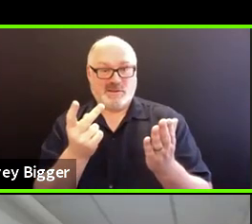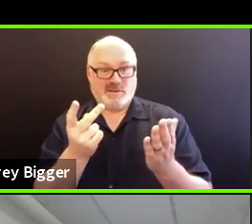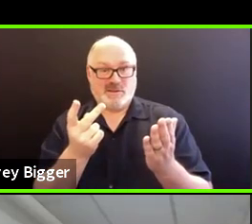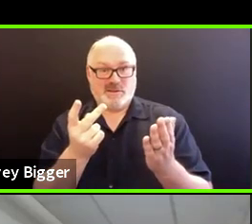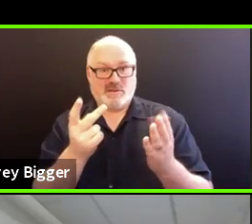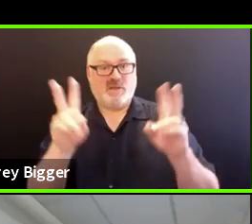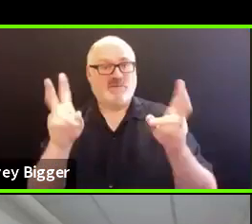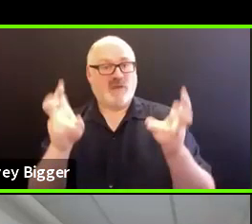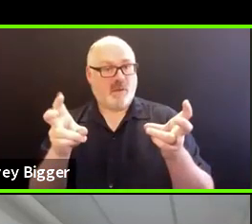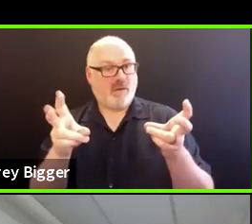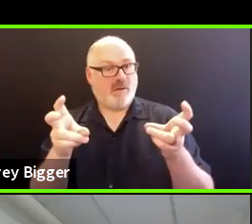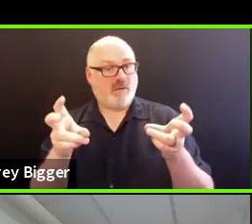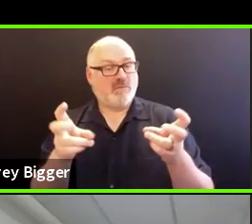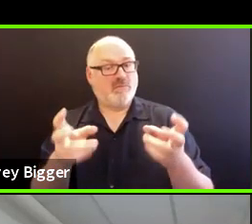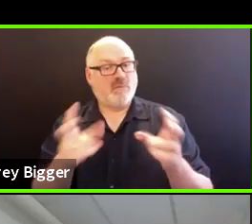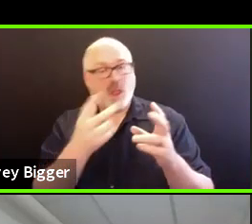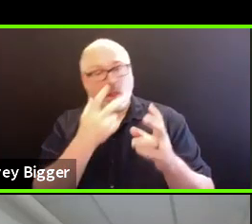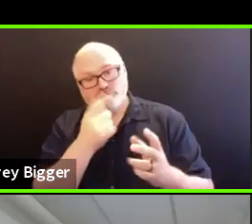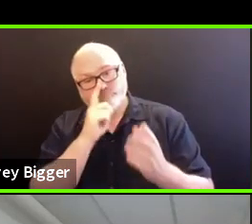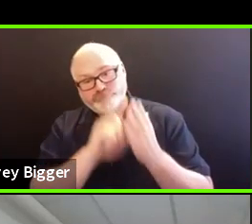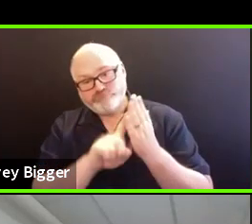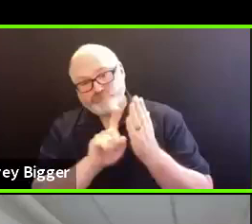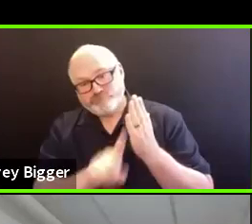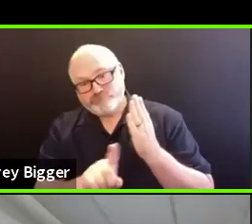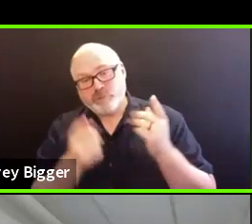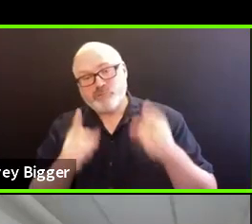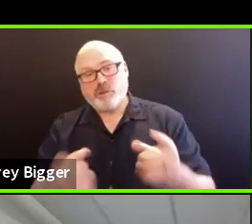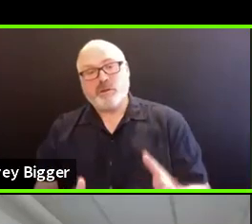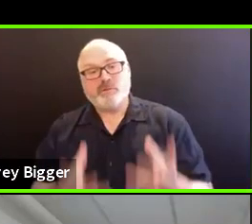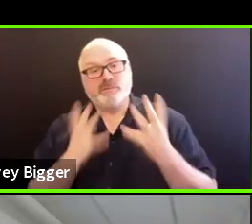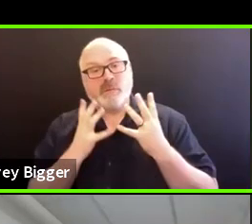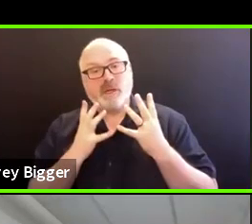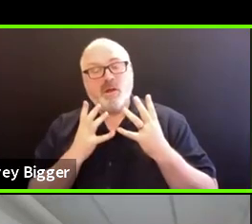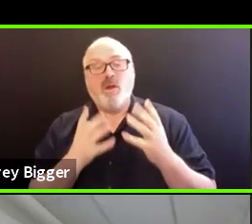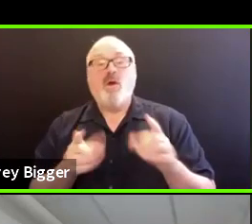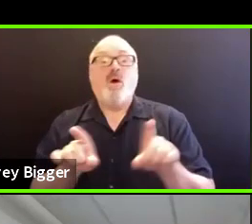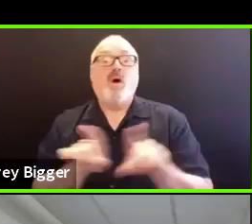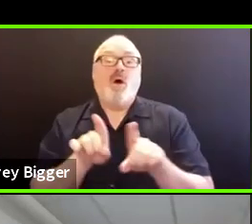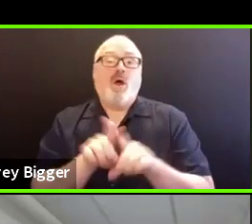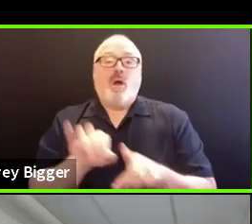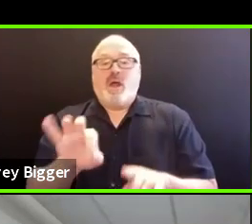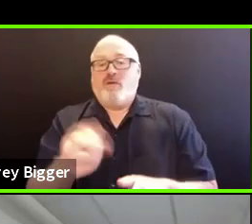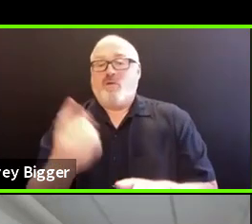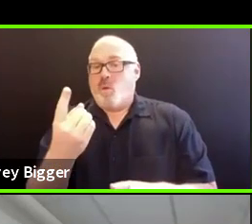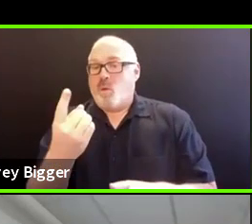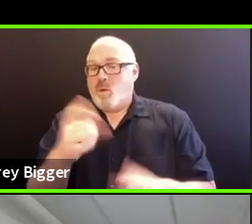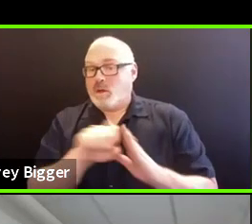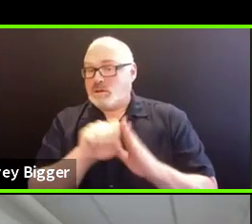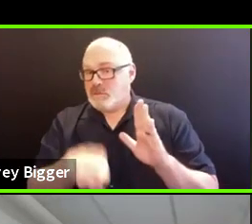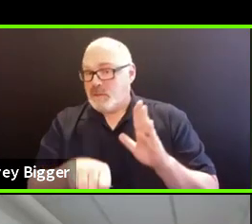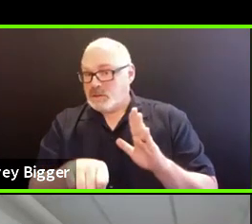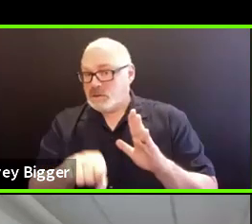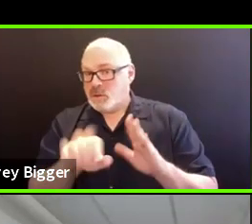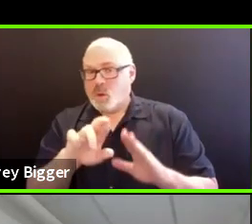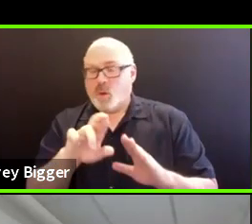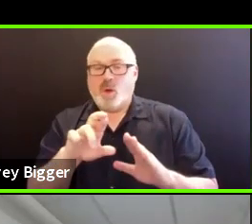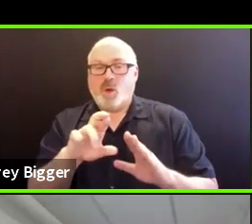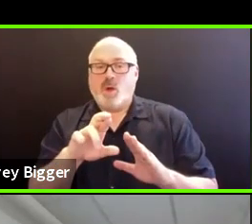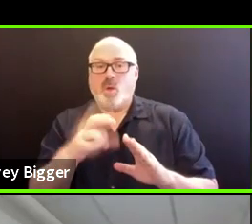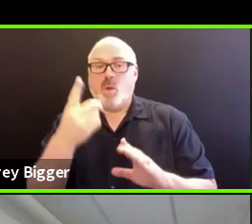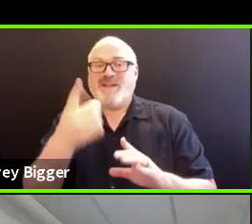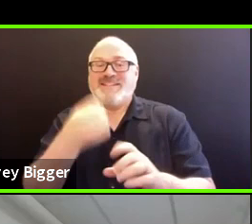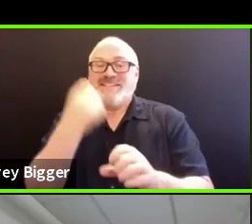topics that people are looking at pursuing during their sabbatical, as well as whether it's a 1 semester or a 1